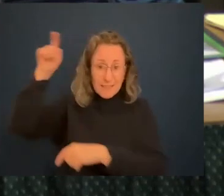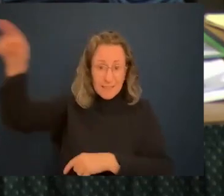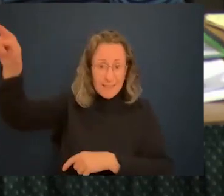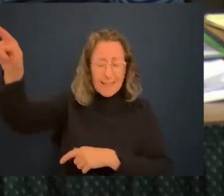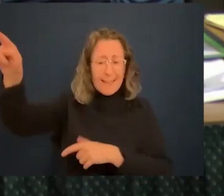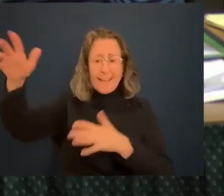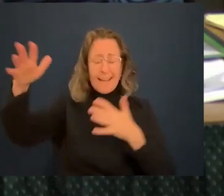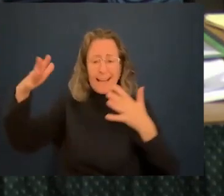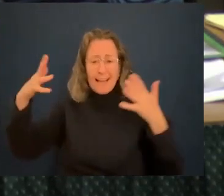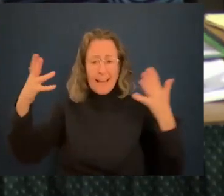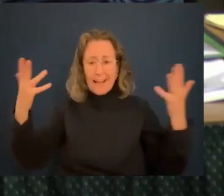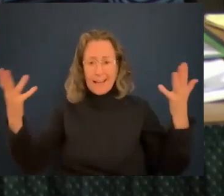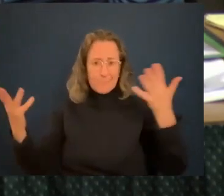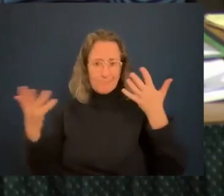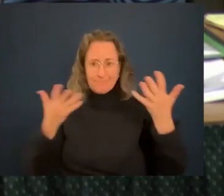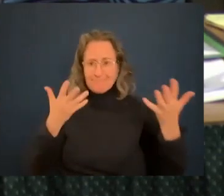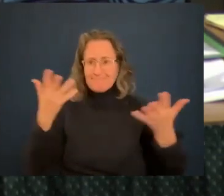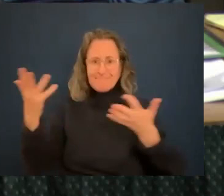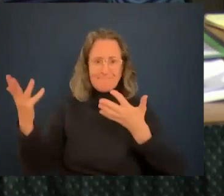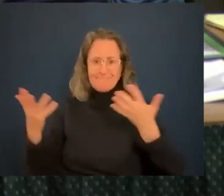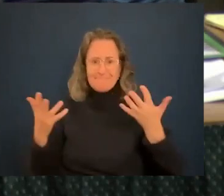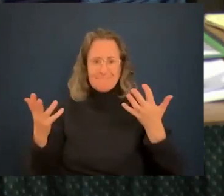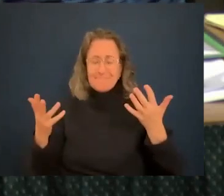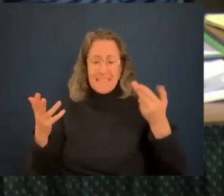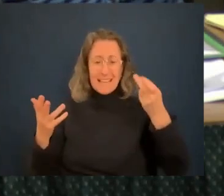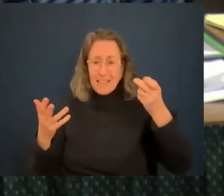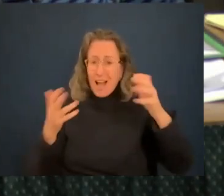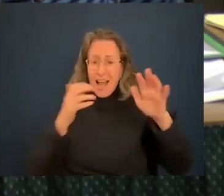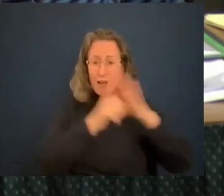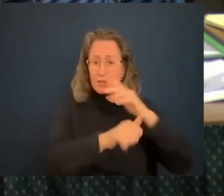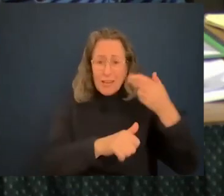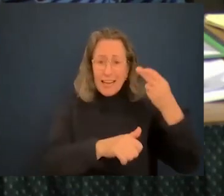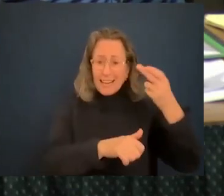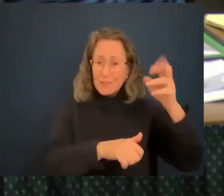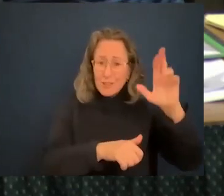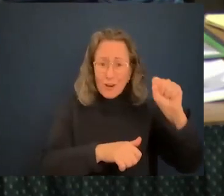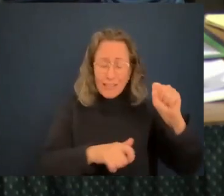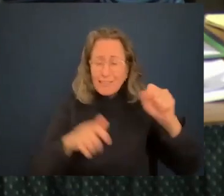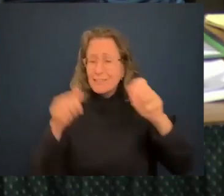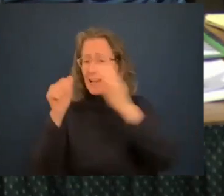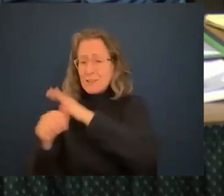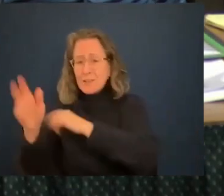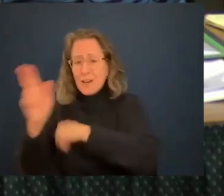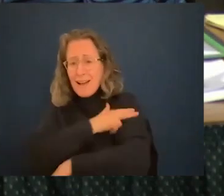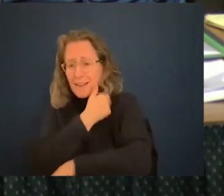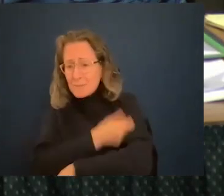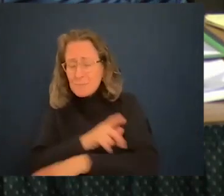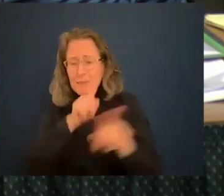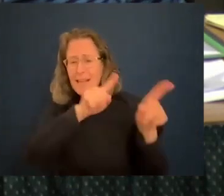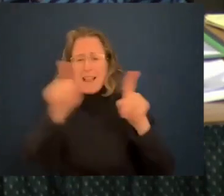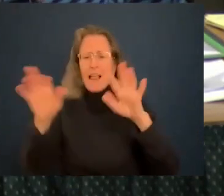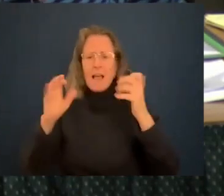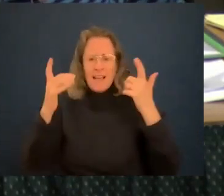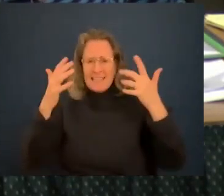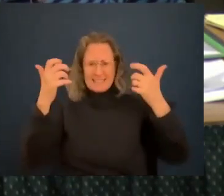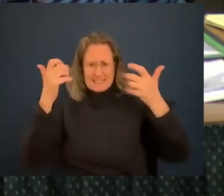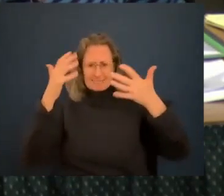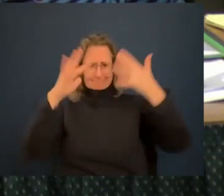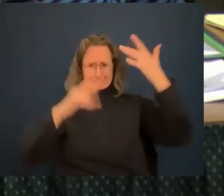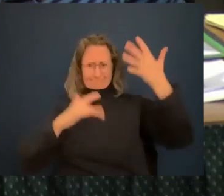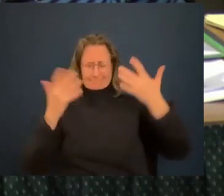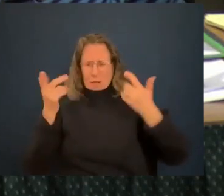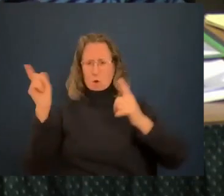know is this a is this a hcrs function is this a Hospital's job you know those designations